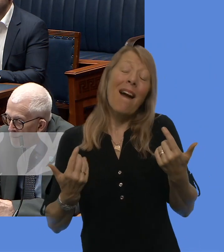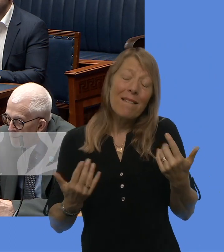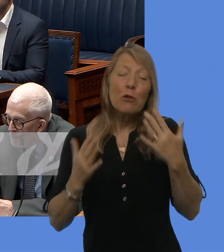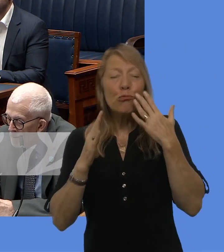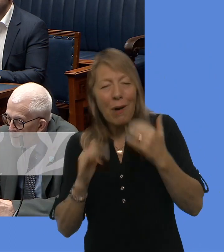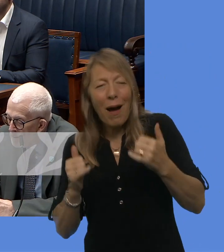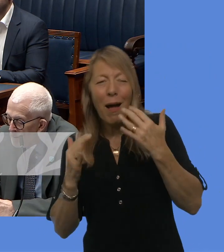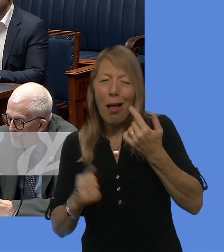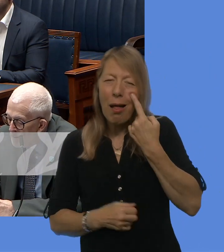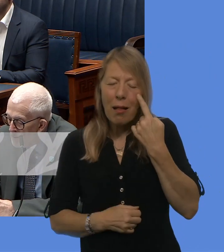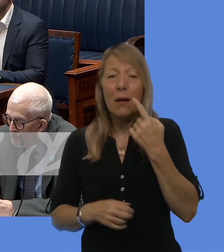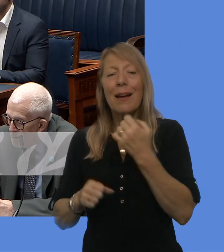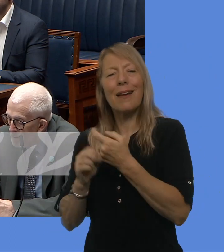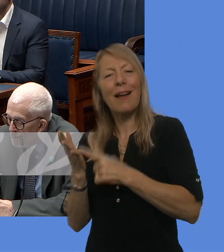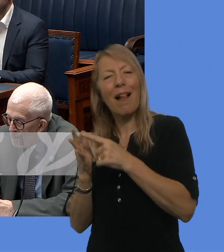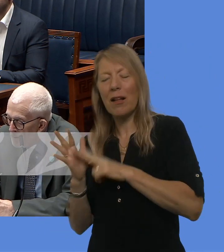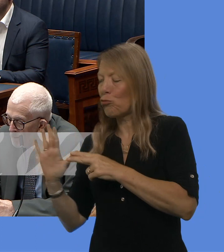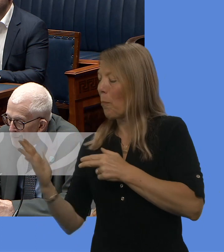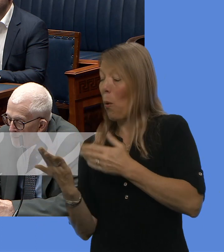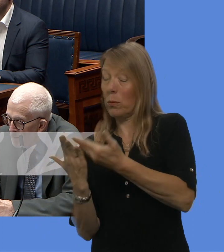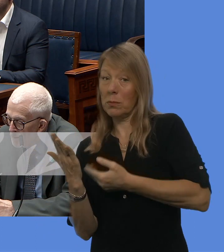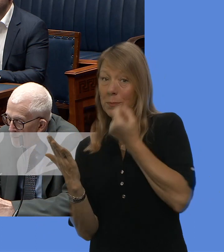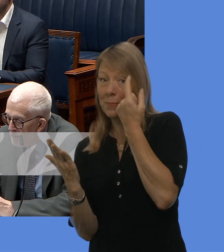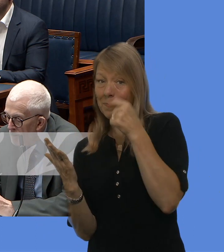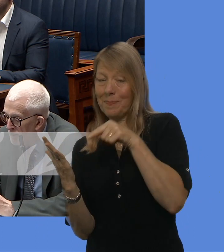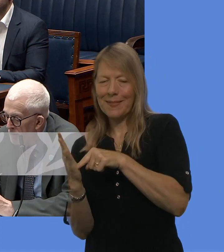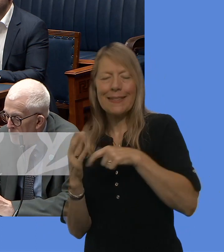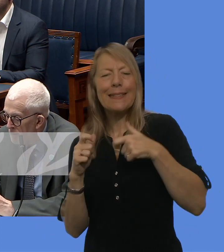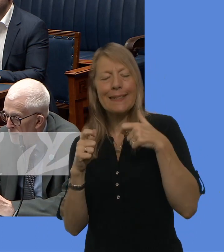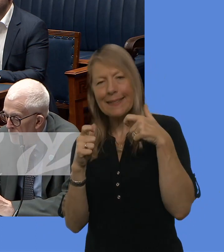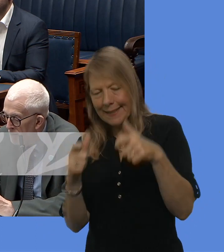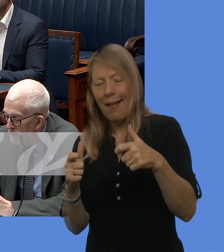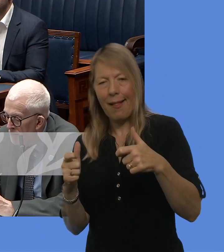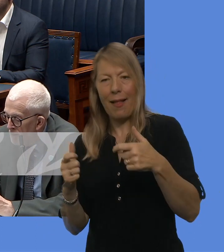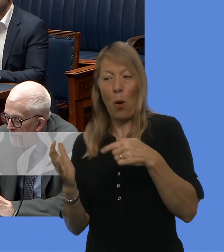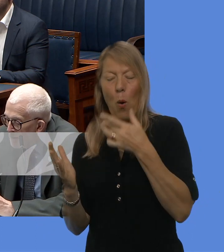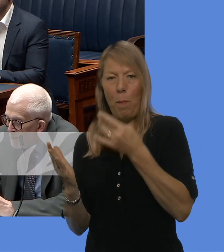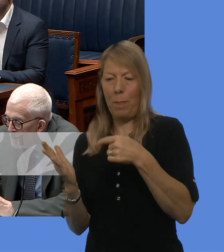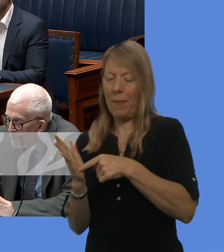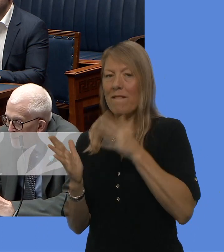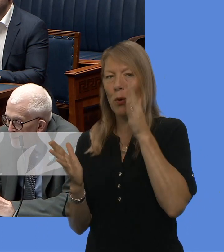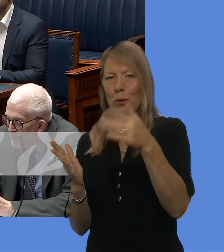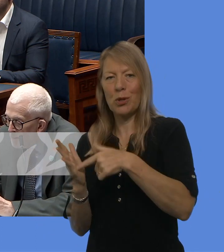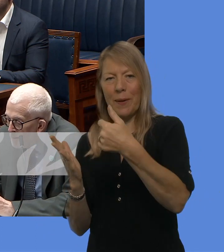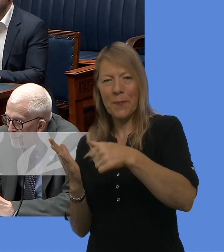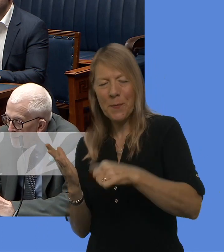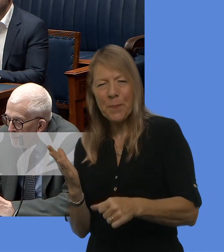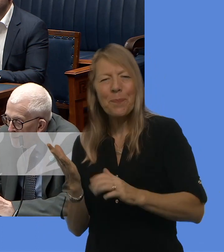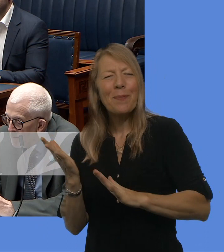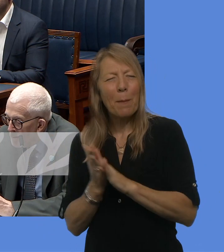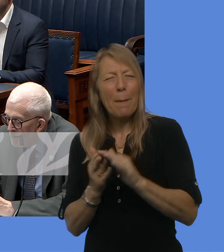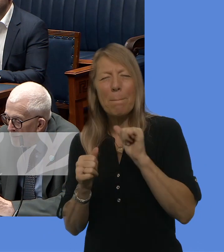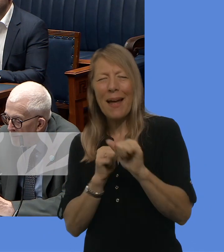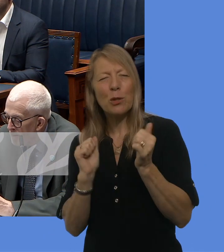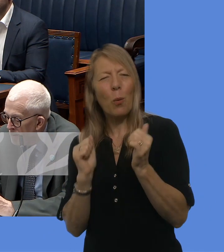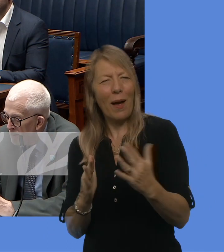other Gillen recommendations to reduce delay, improve training for frontline staff who deal with victims, improve achieving best evidence procedures